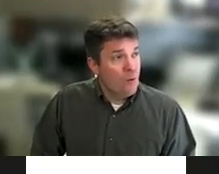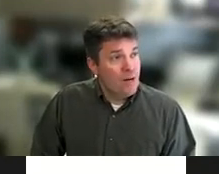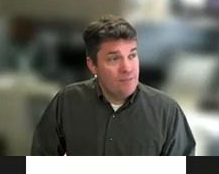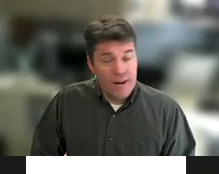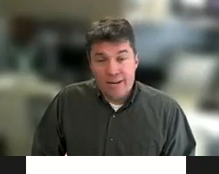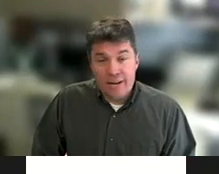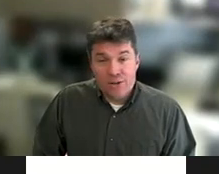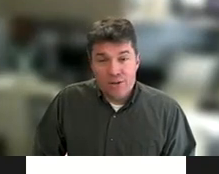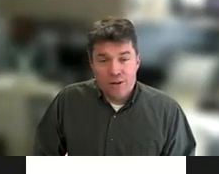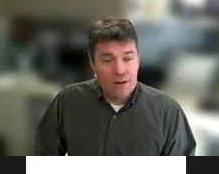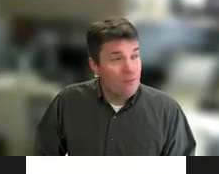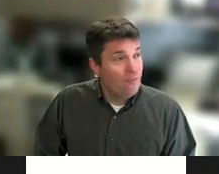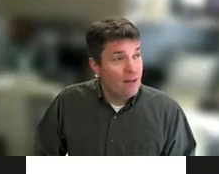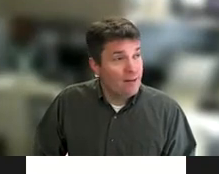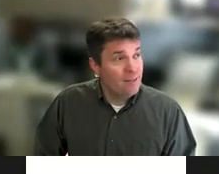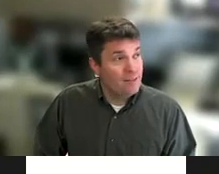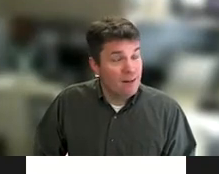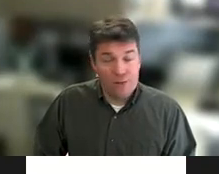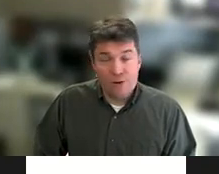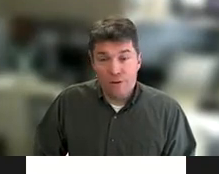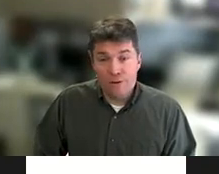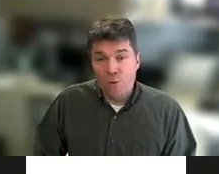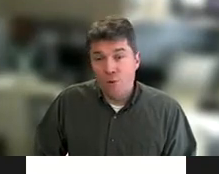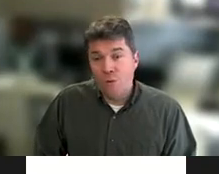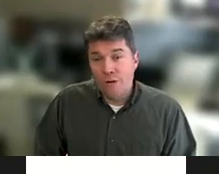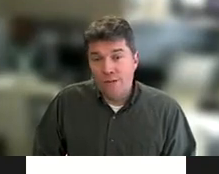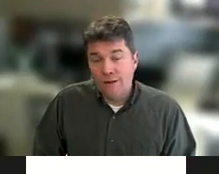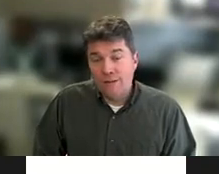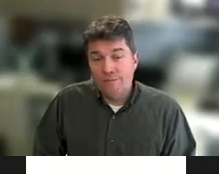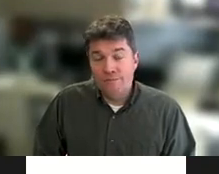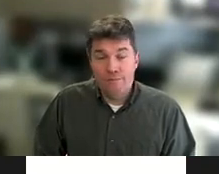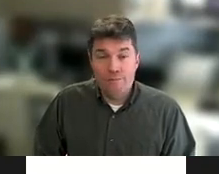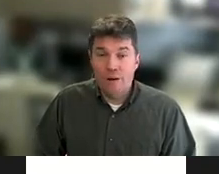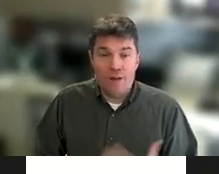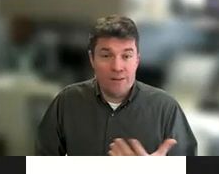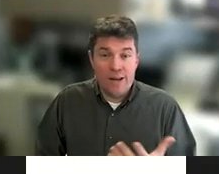use appropriate ways of getting attention. That is another important one.